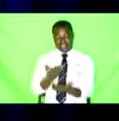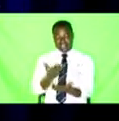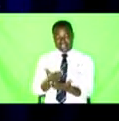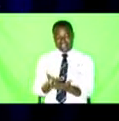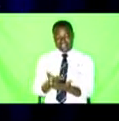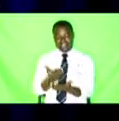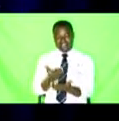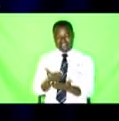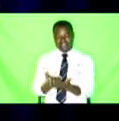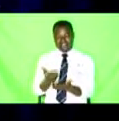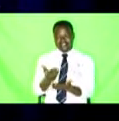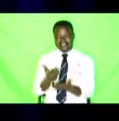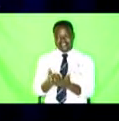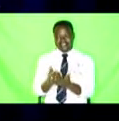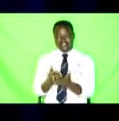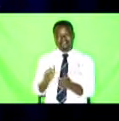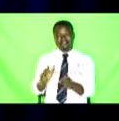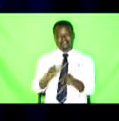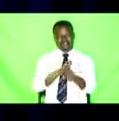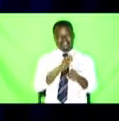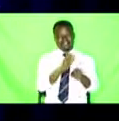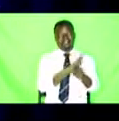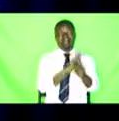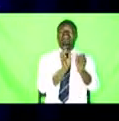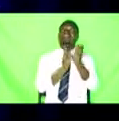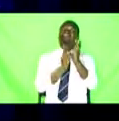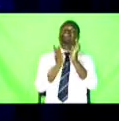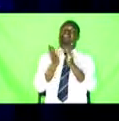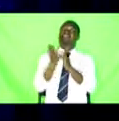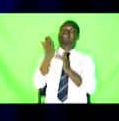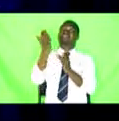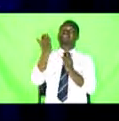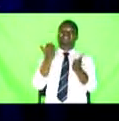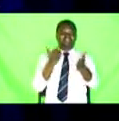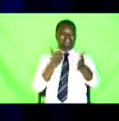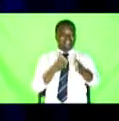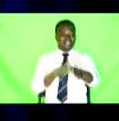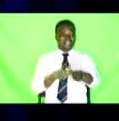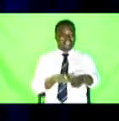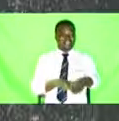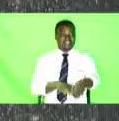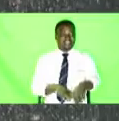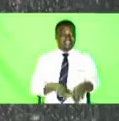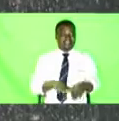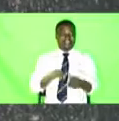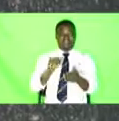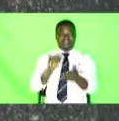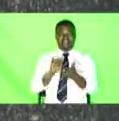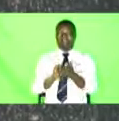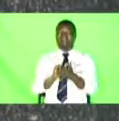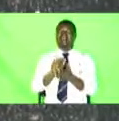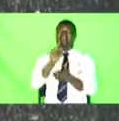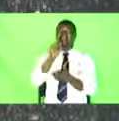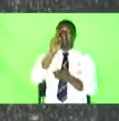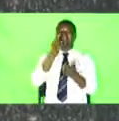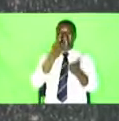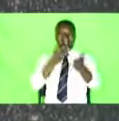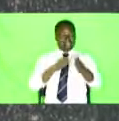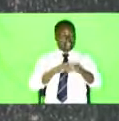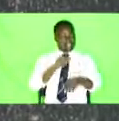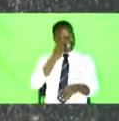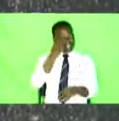plea. It is enough that Jesus died, and that